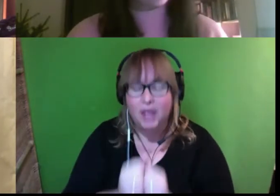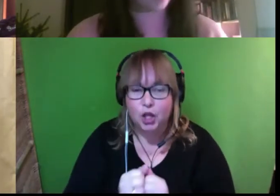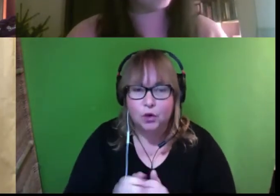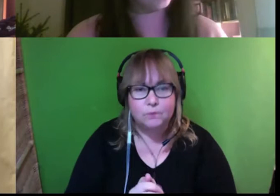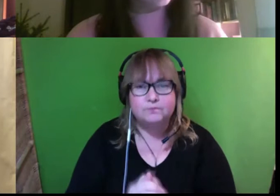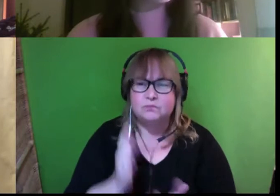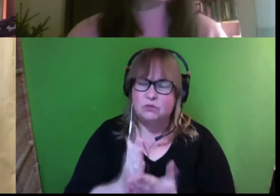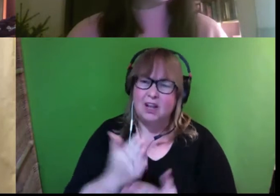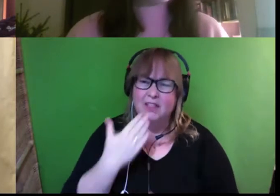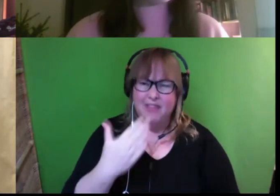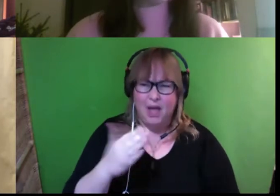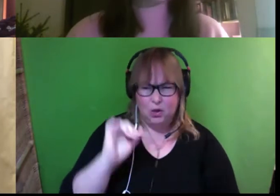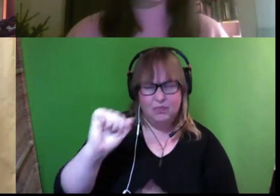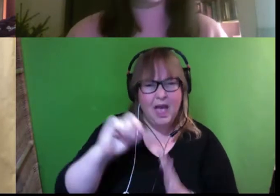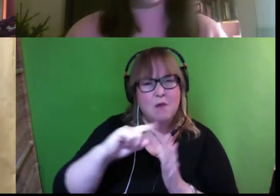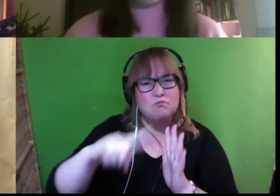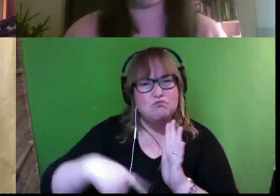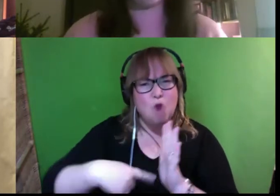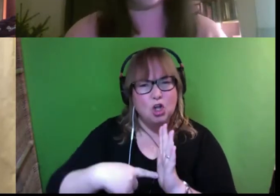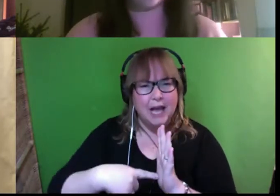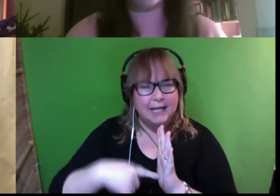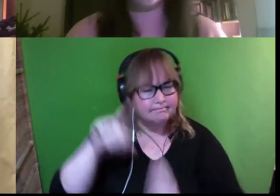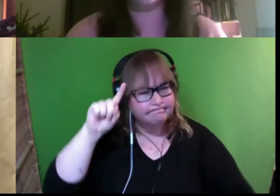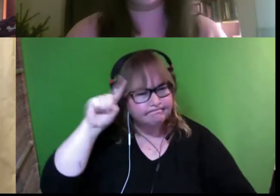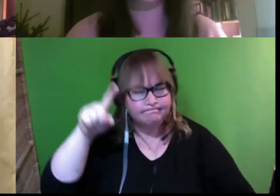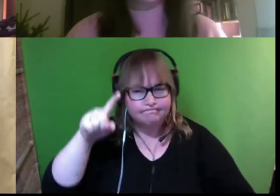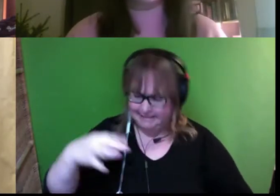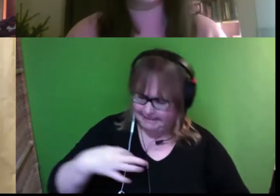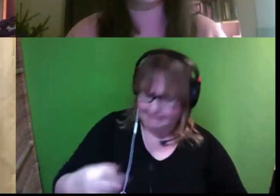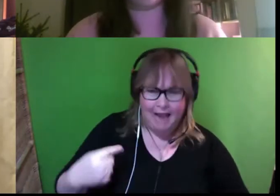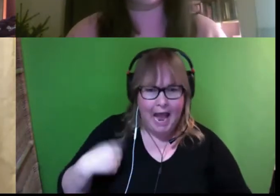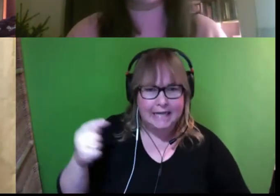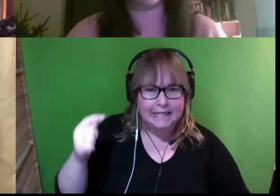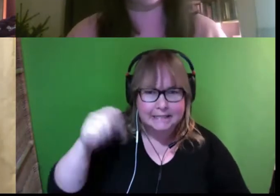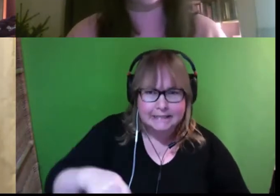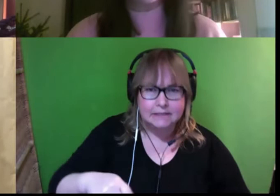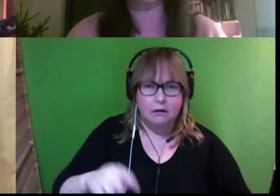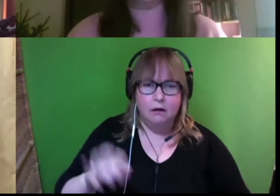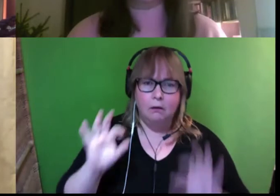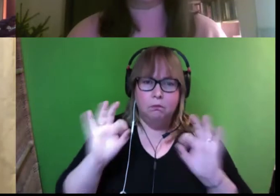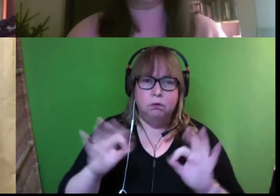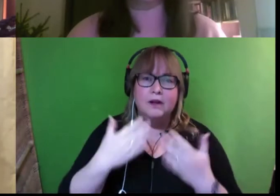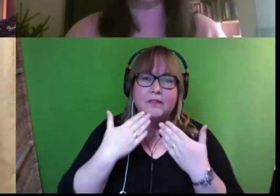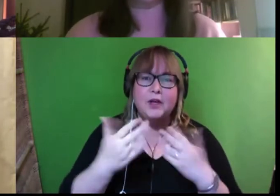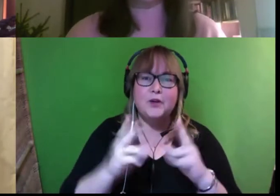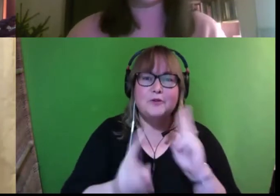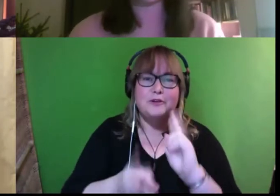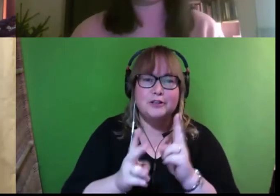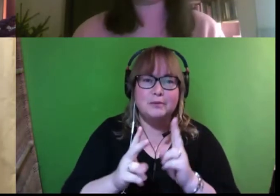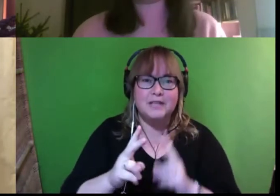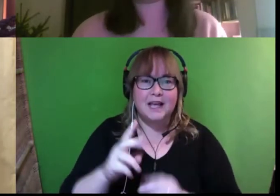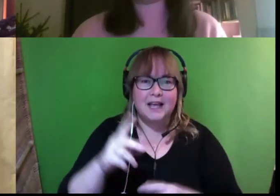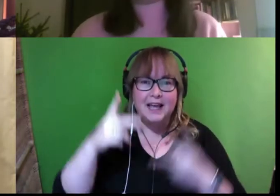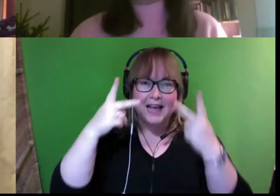Projects for having us, Sunshine for helping us to hold this space, and also our interpreters today as well. We really